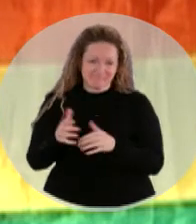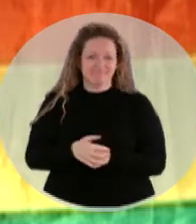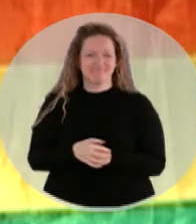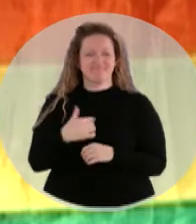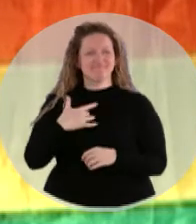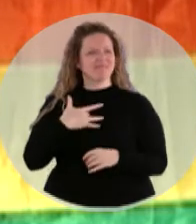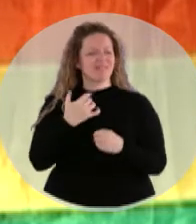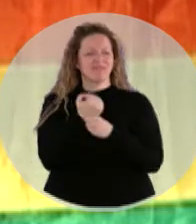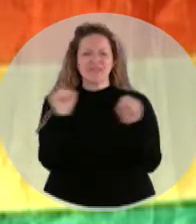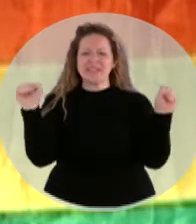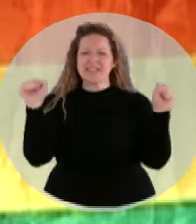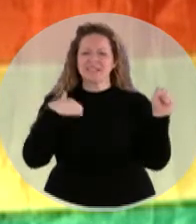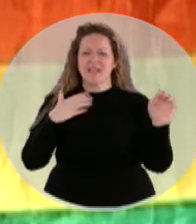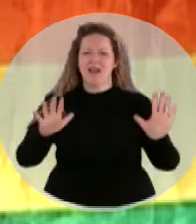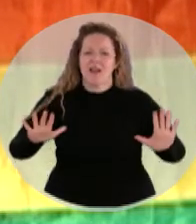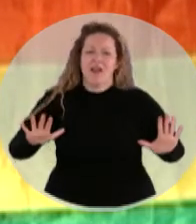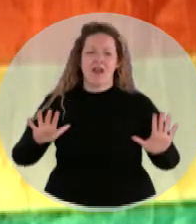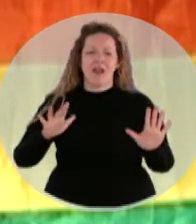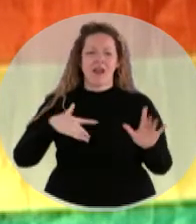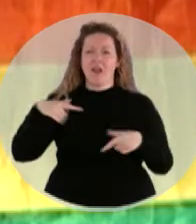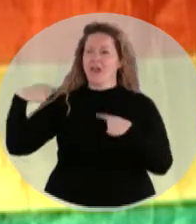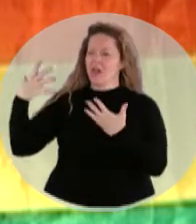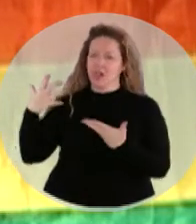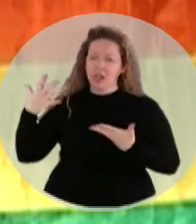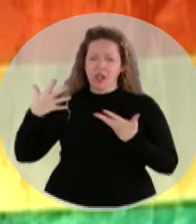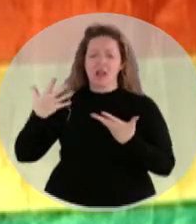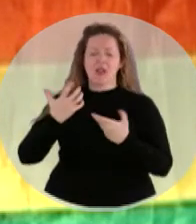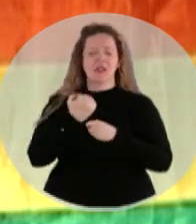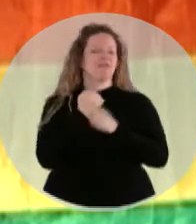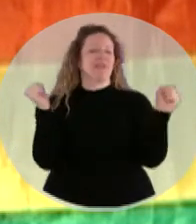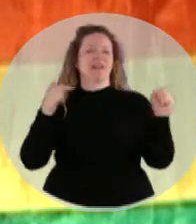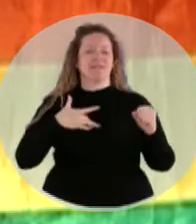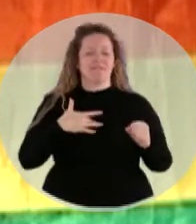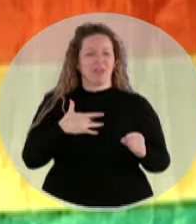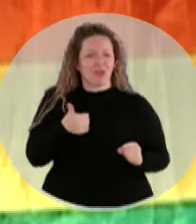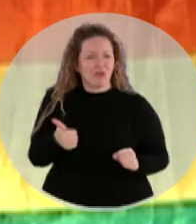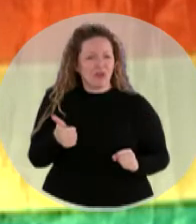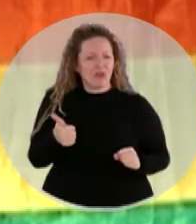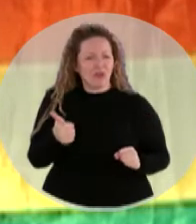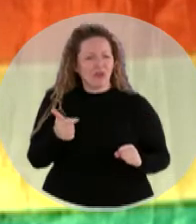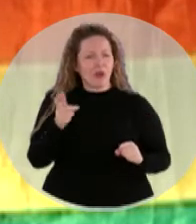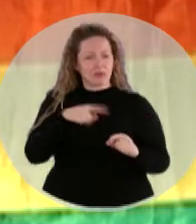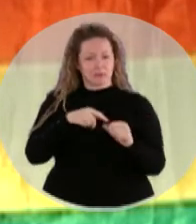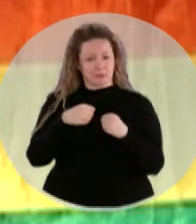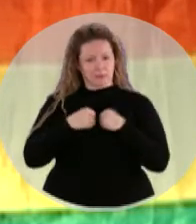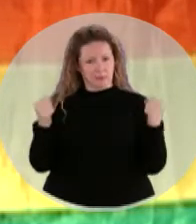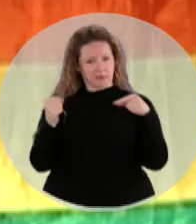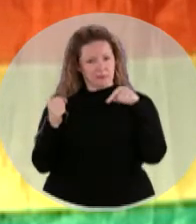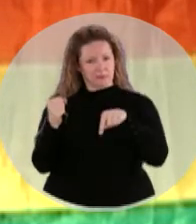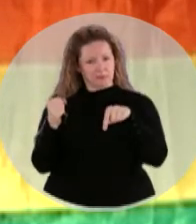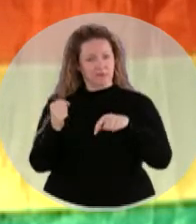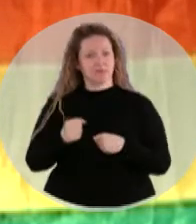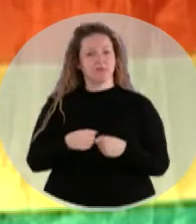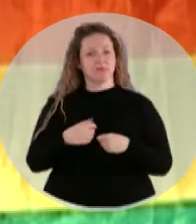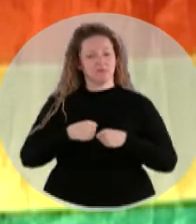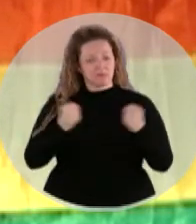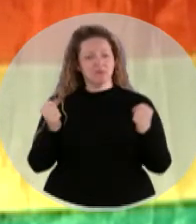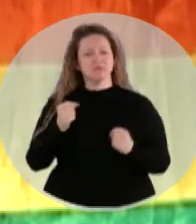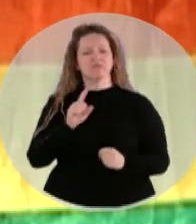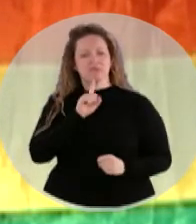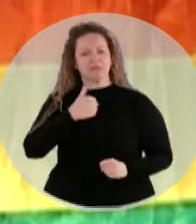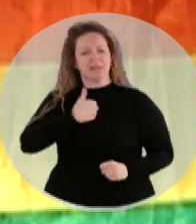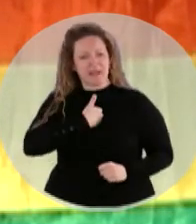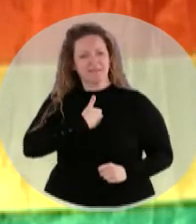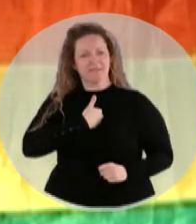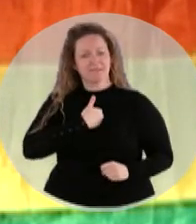And I feel more free today than I think I have it in so many years.